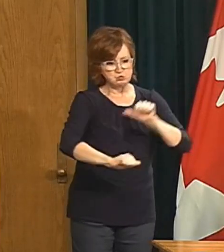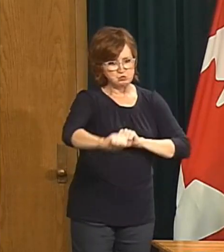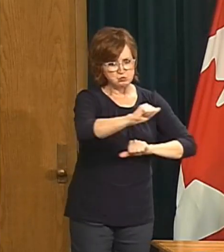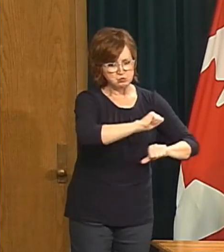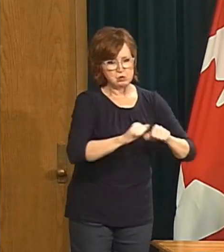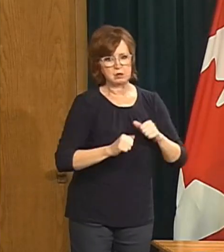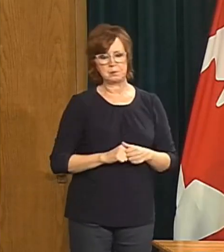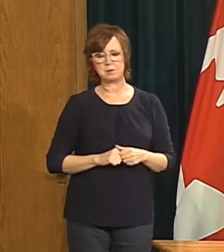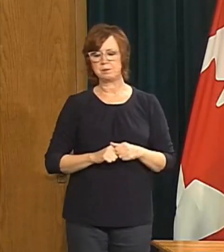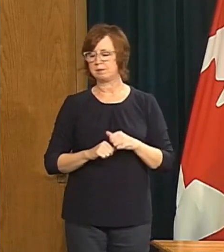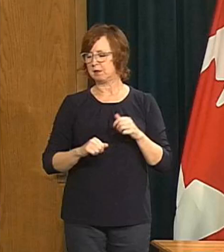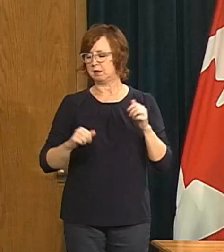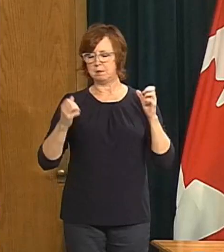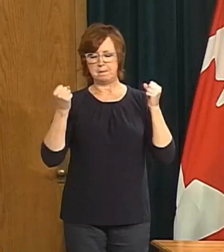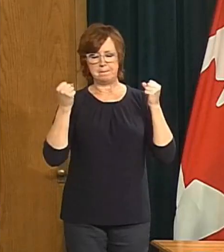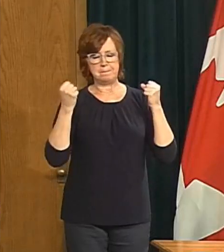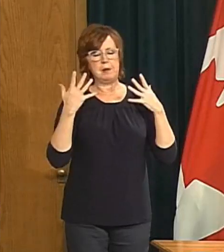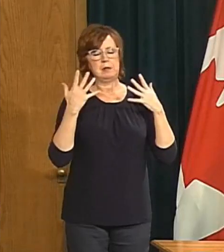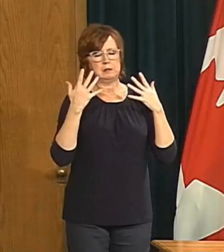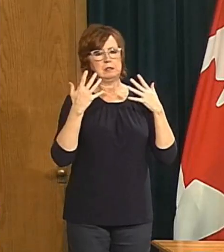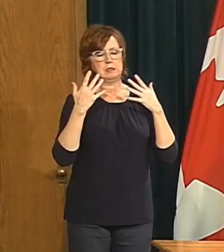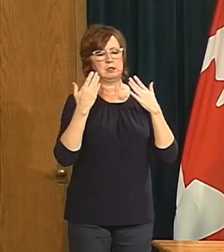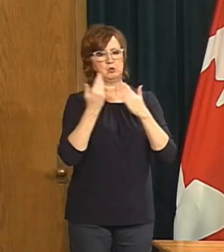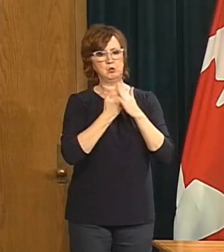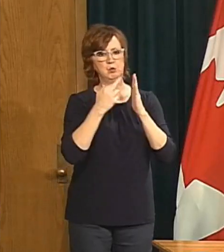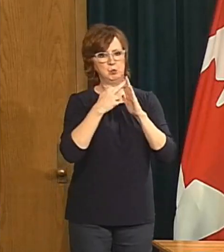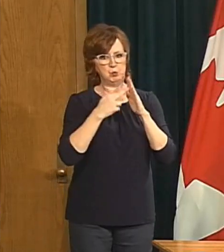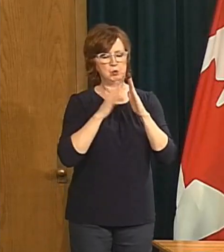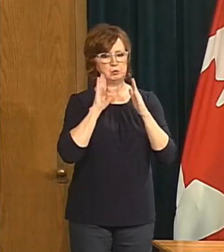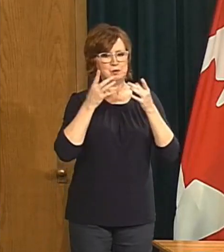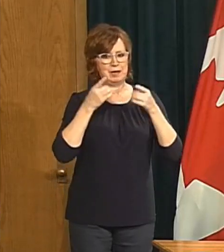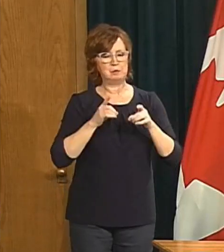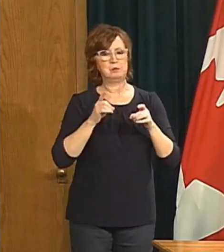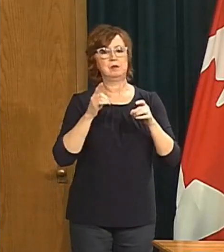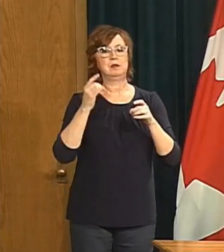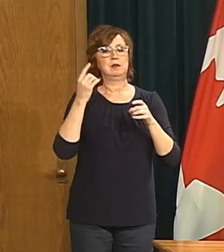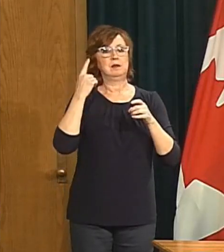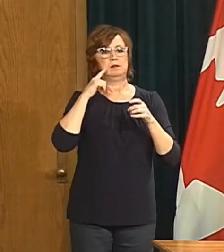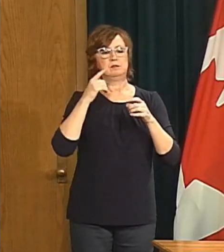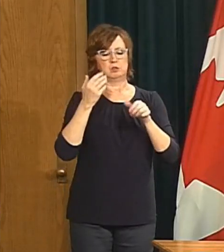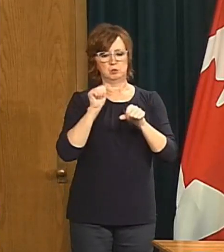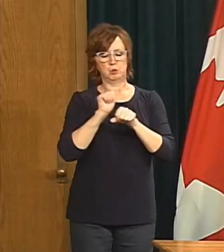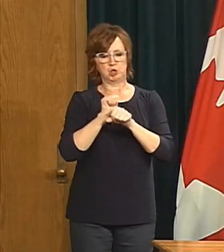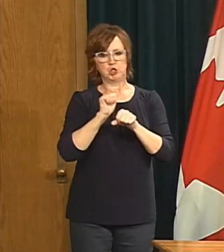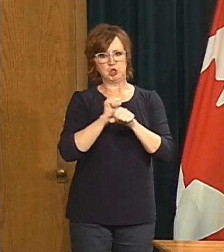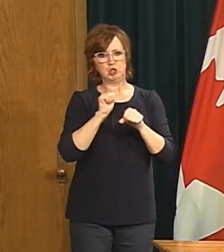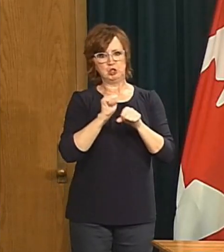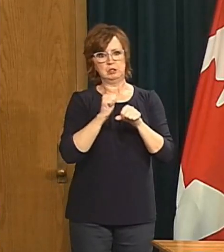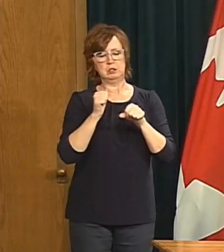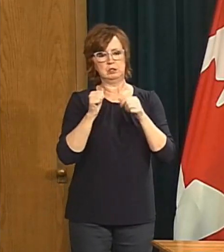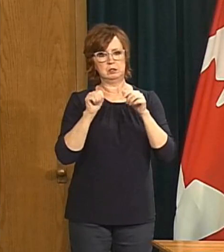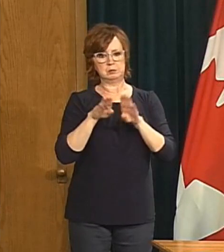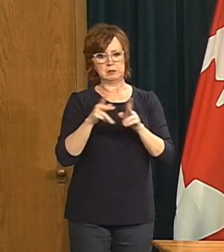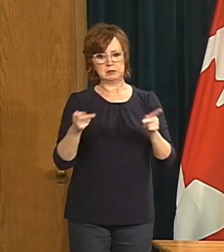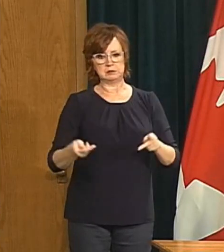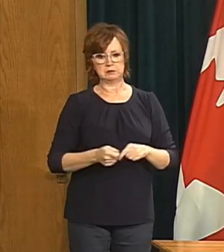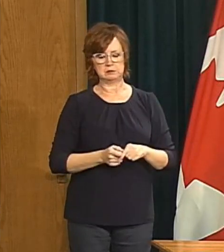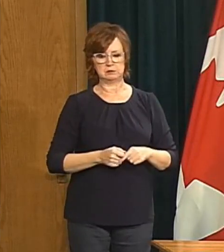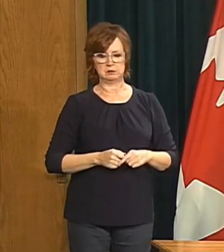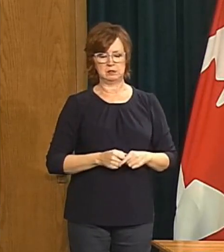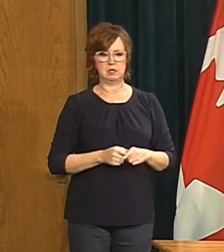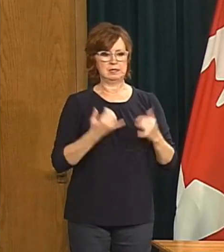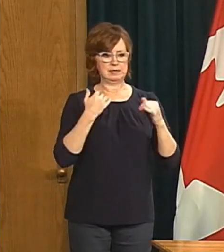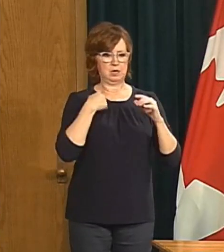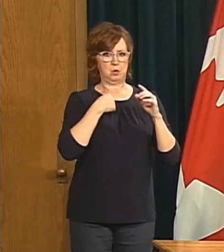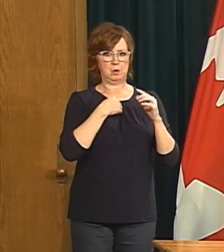that transmission that are not as low as possible. If you keep it less than 1, the outbreak will get extinguished. If you